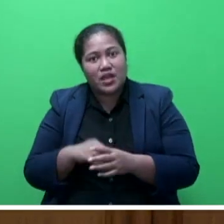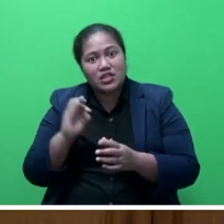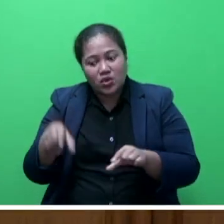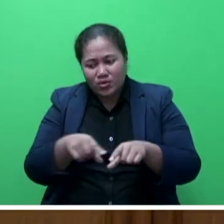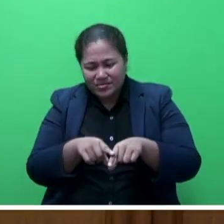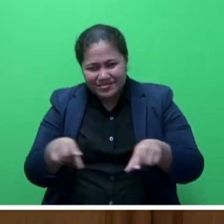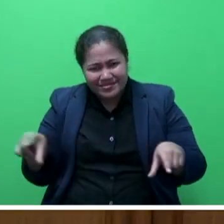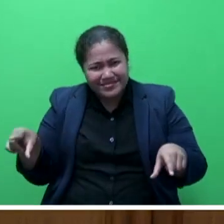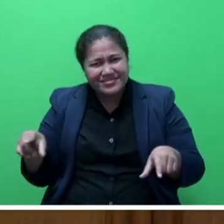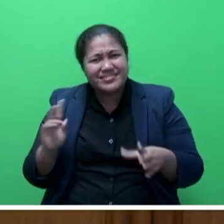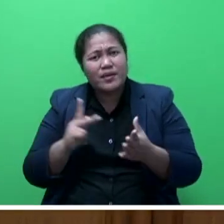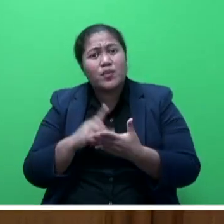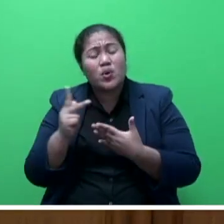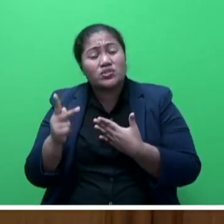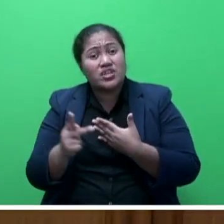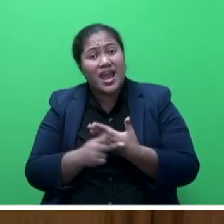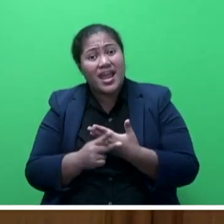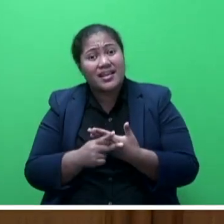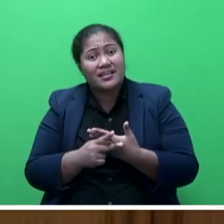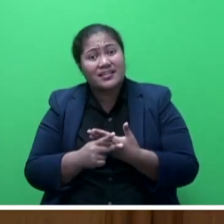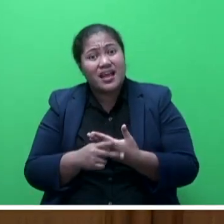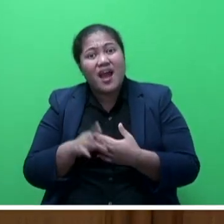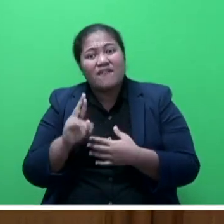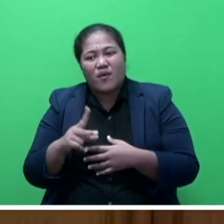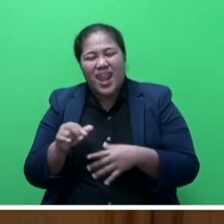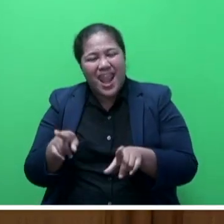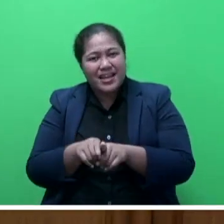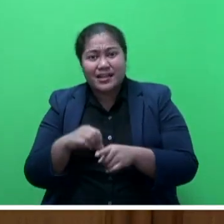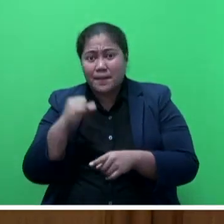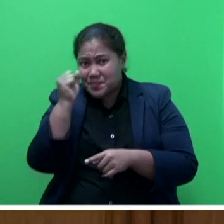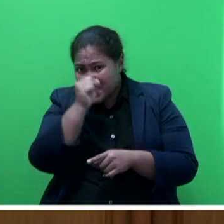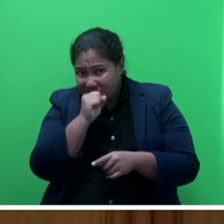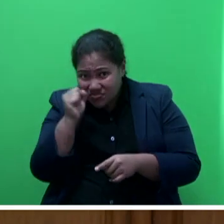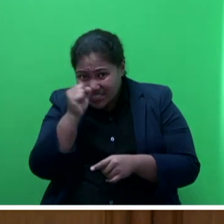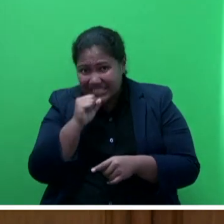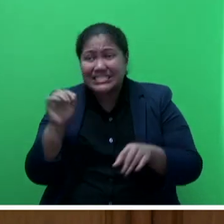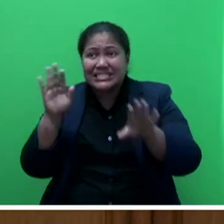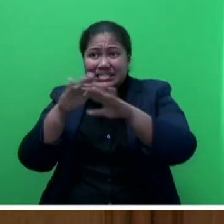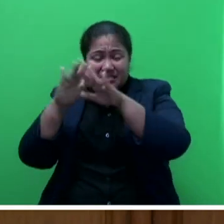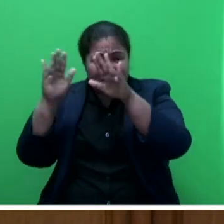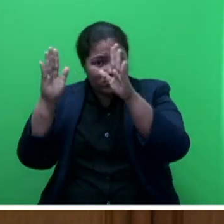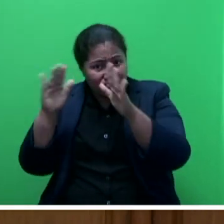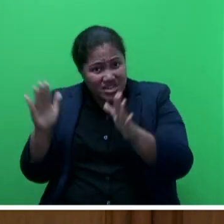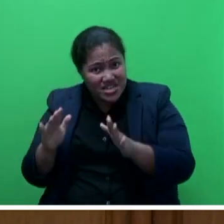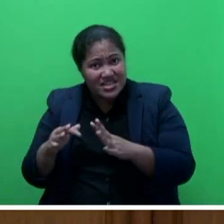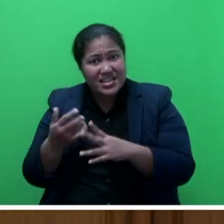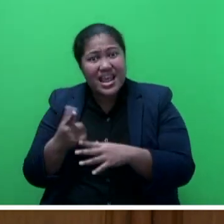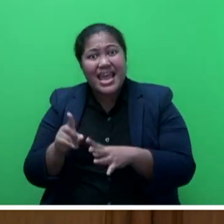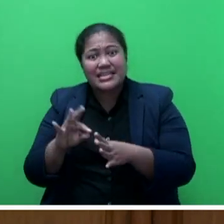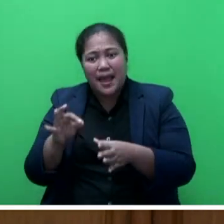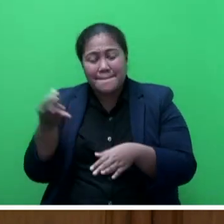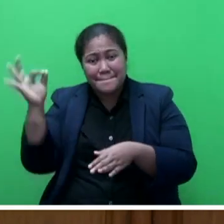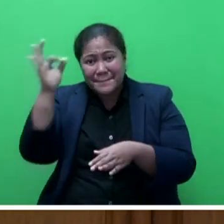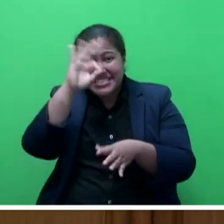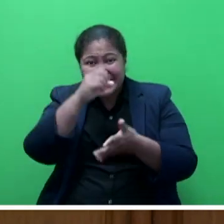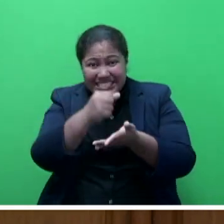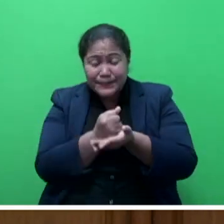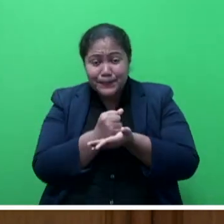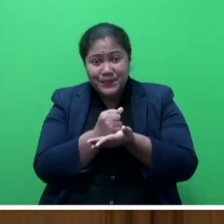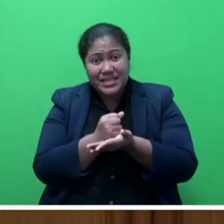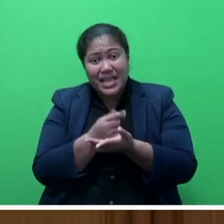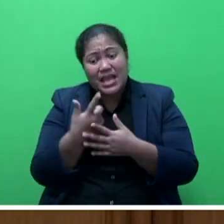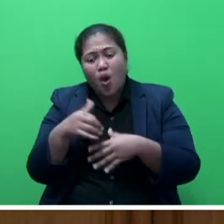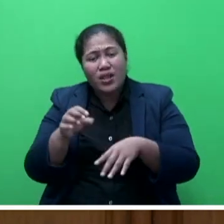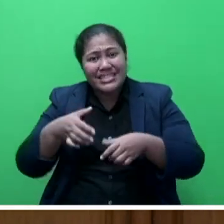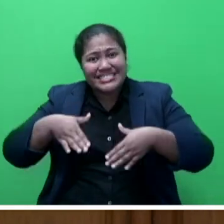ponds and other projects like piggery farms, tree and nurseries, beekeeping and basic sewing skills